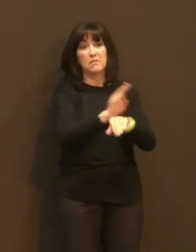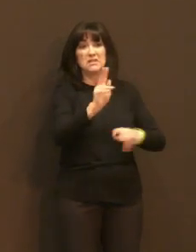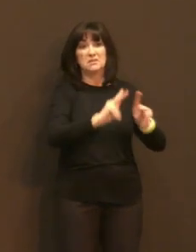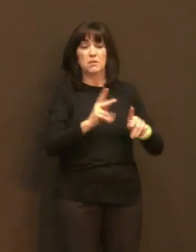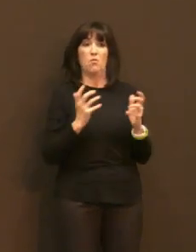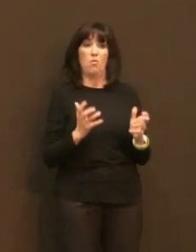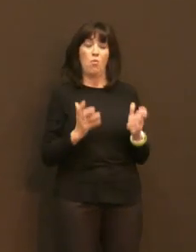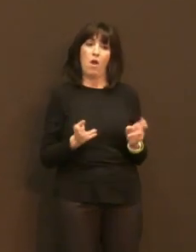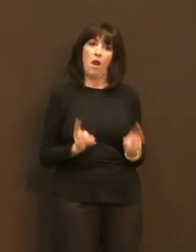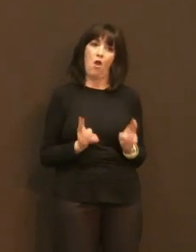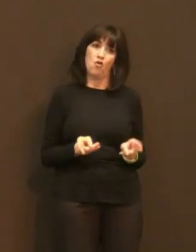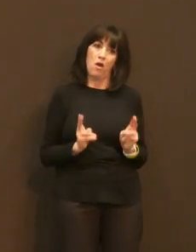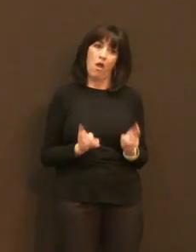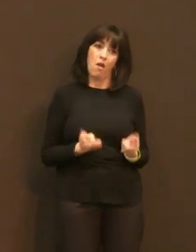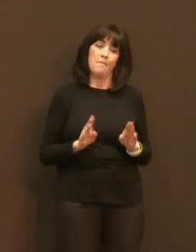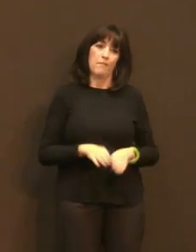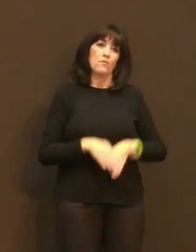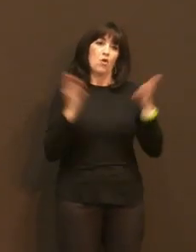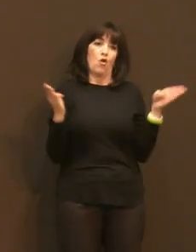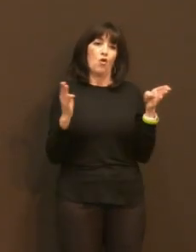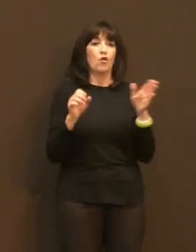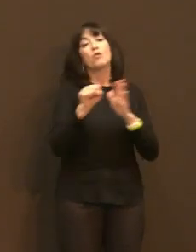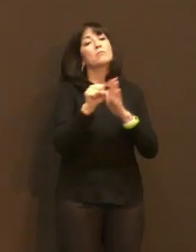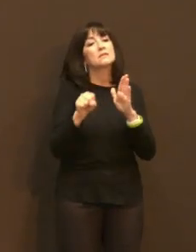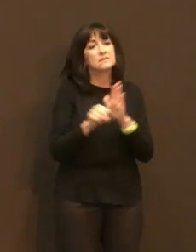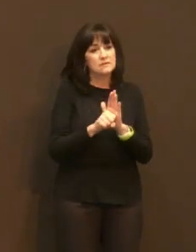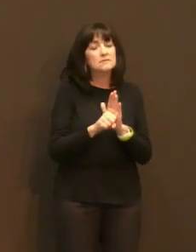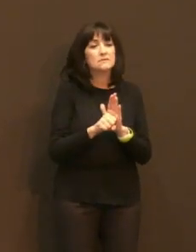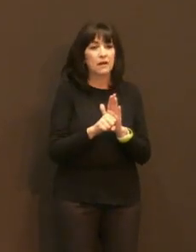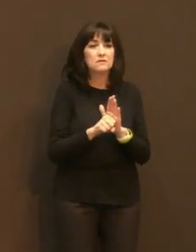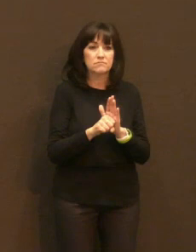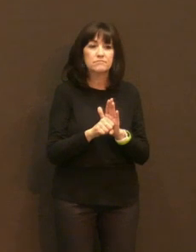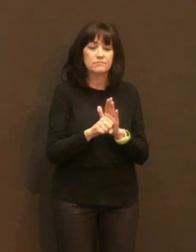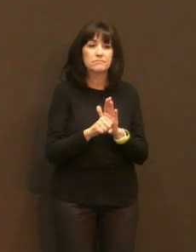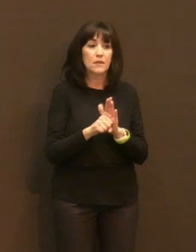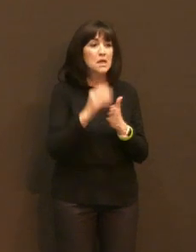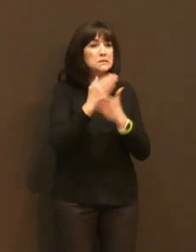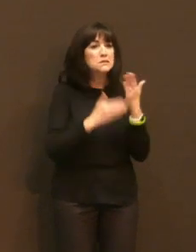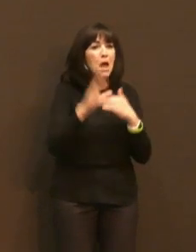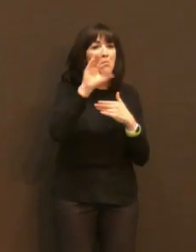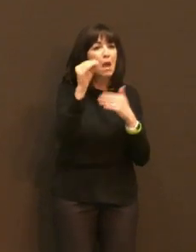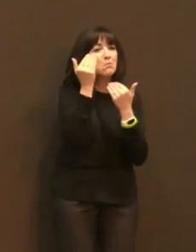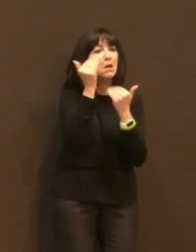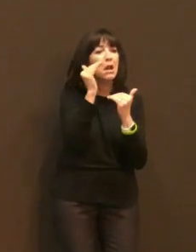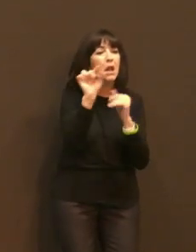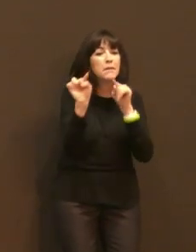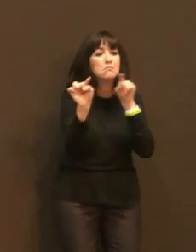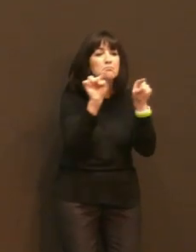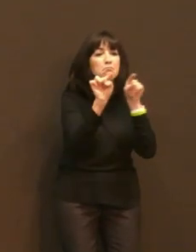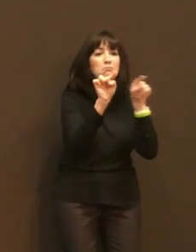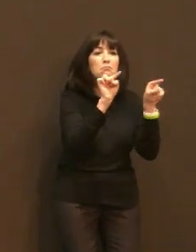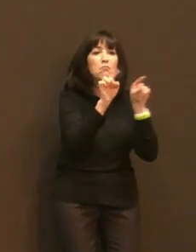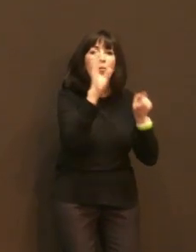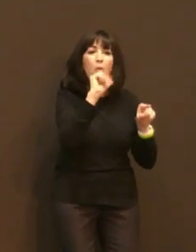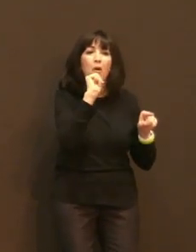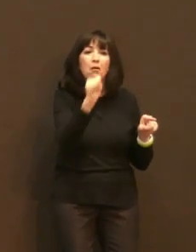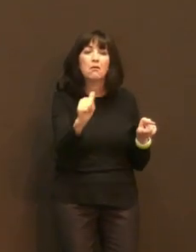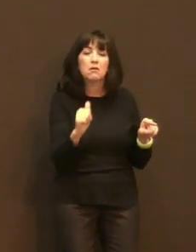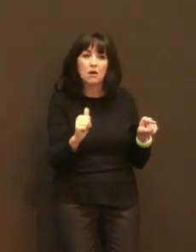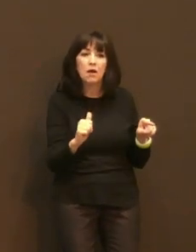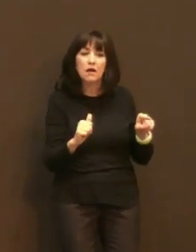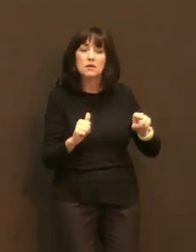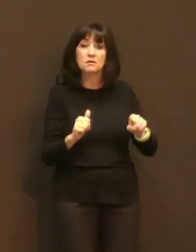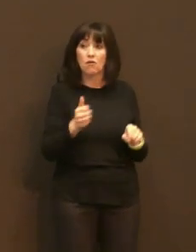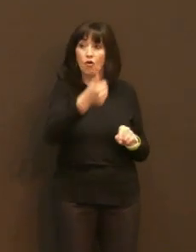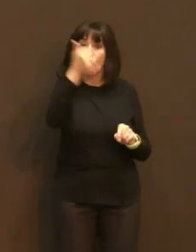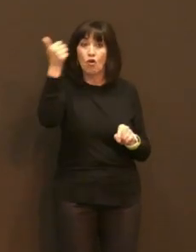on reopening the state, or at the very least some businesses and industries? Some have even planned a protest of the extended closure of the state, similar to what has been seen in